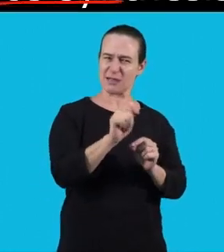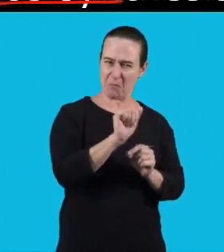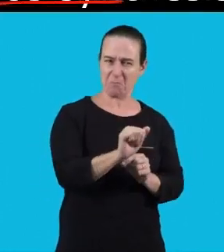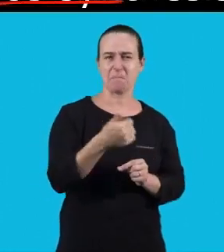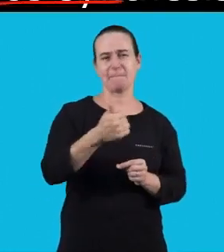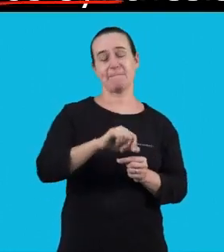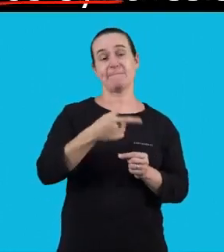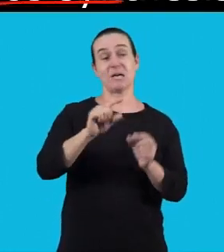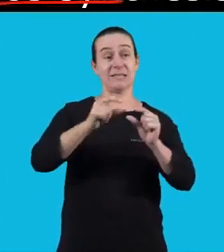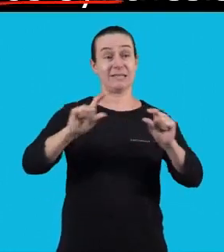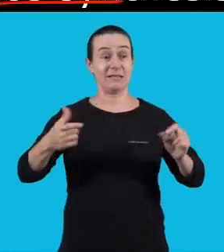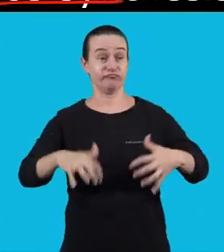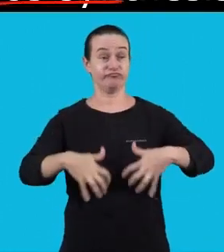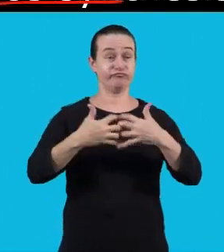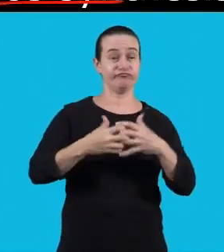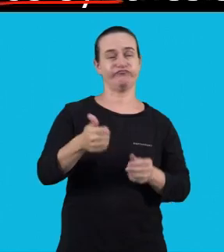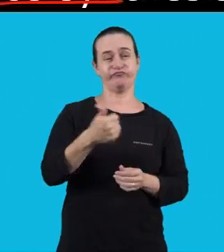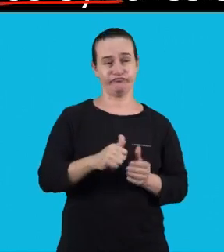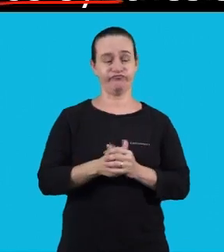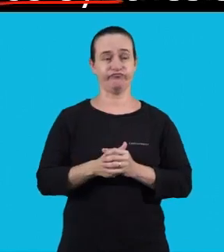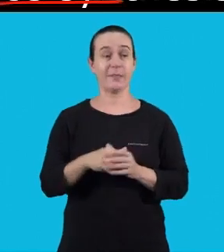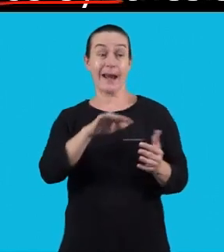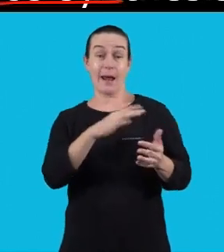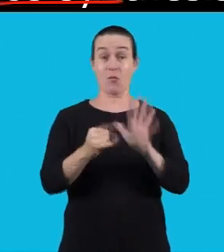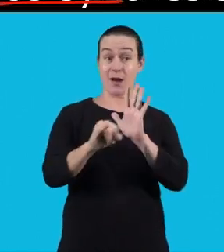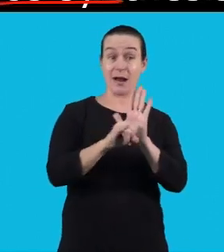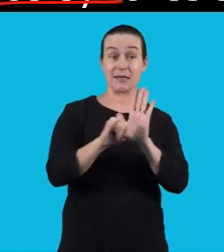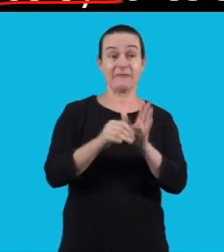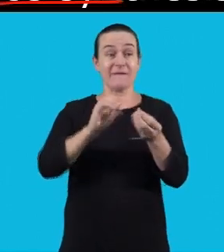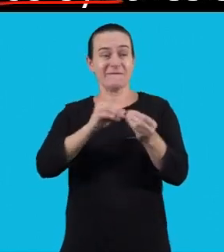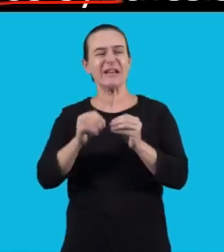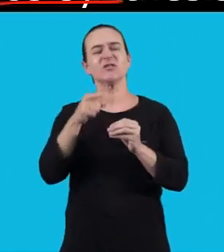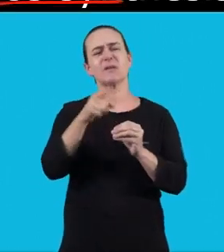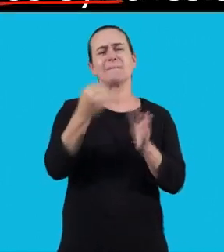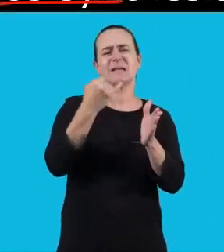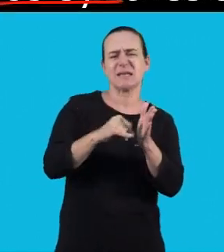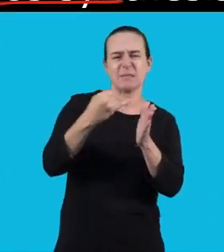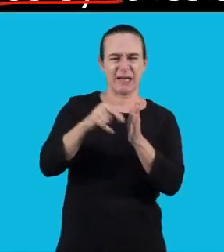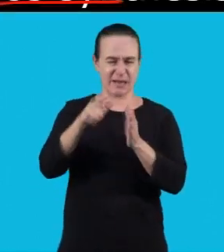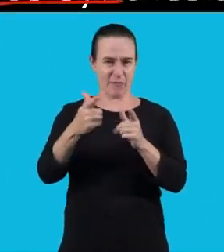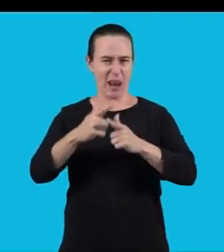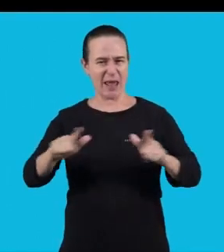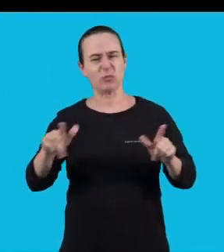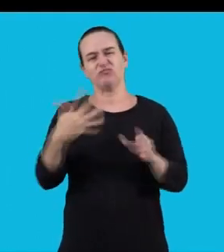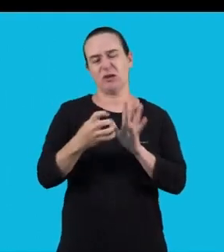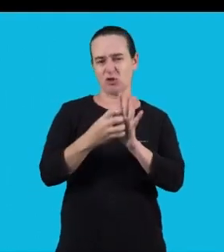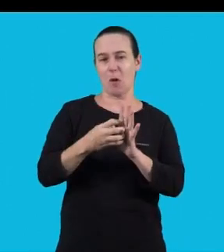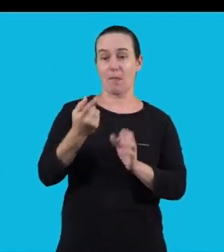identification and correction of language errors, active and passive voice, concord errors, and comma